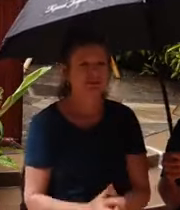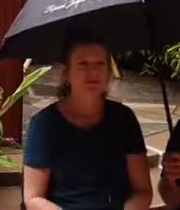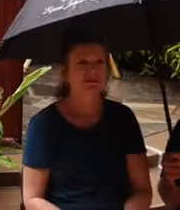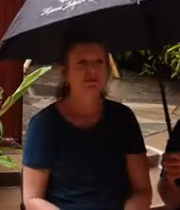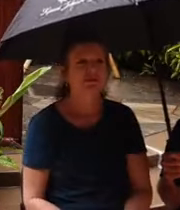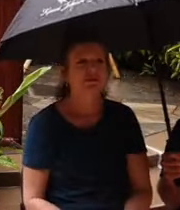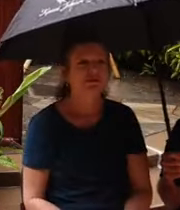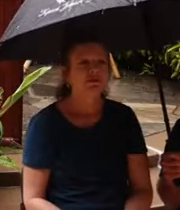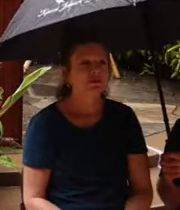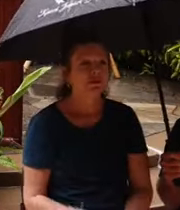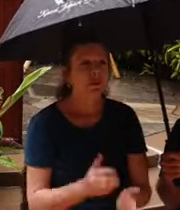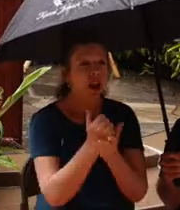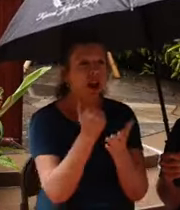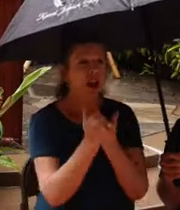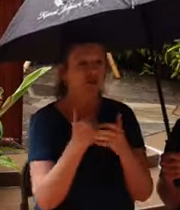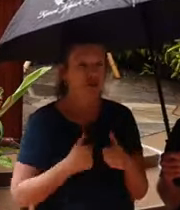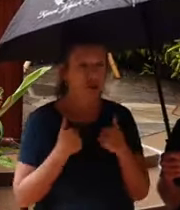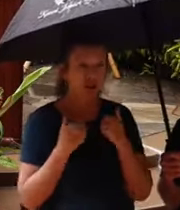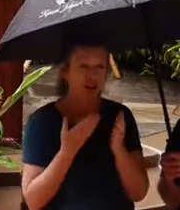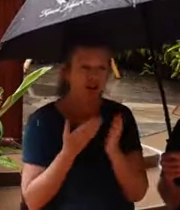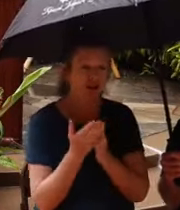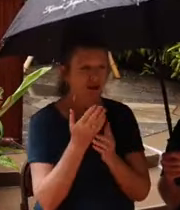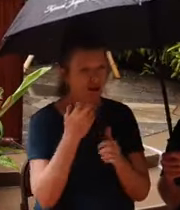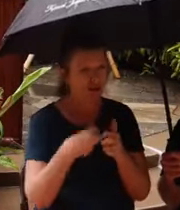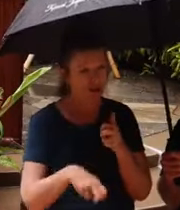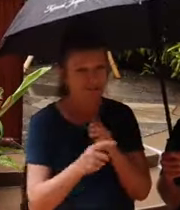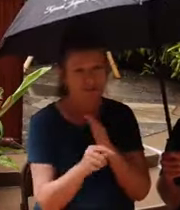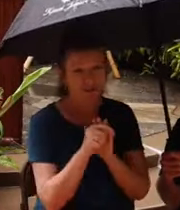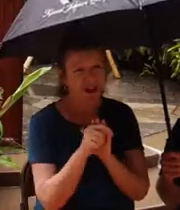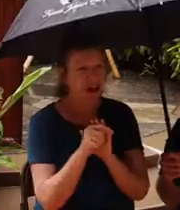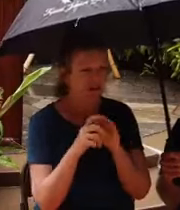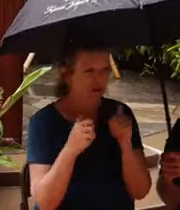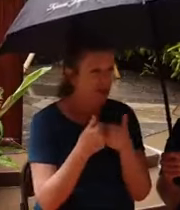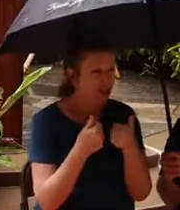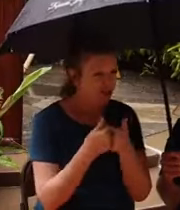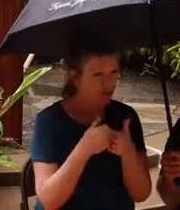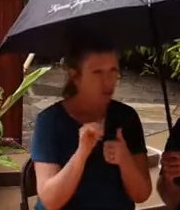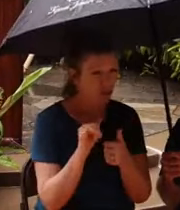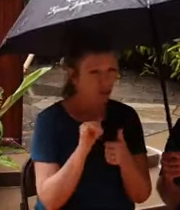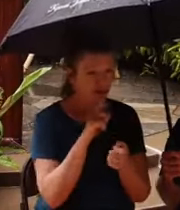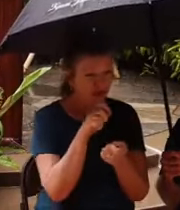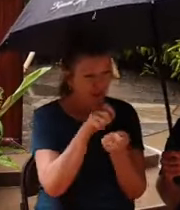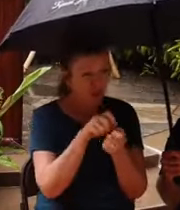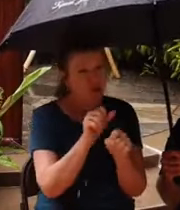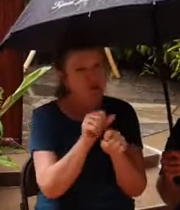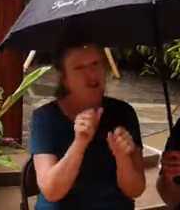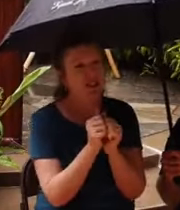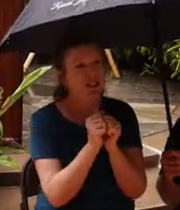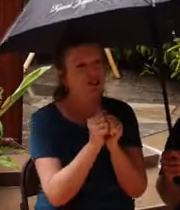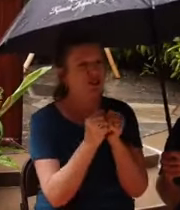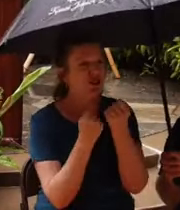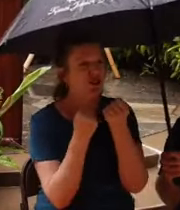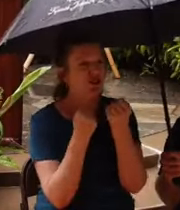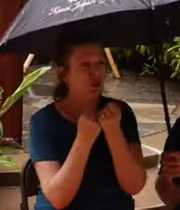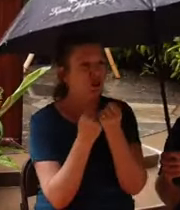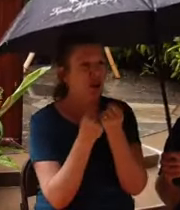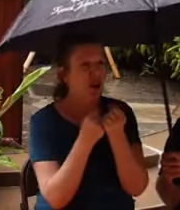Helping our residents through tough times can come with its challenges, particularly as we work together to support our